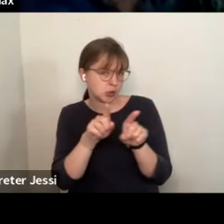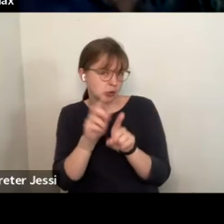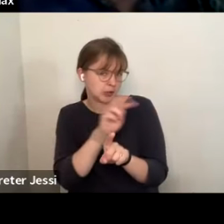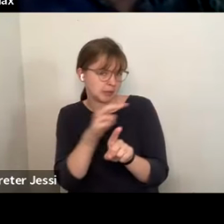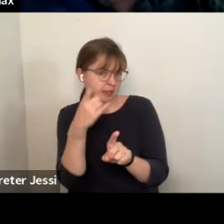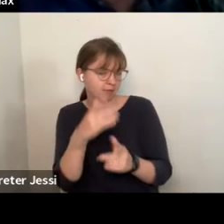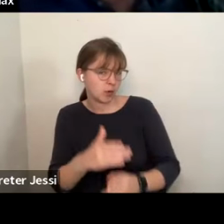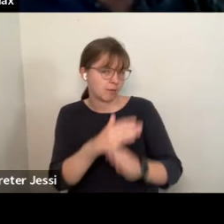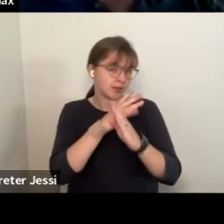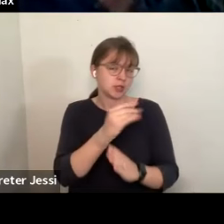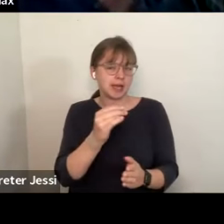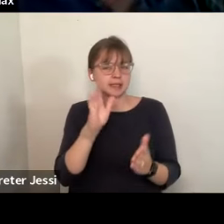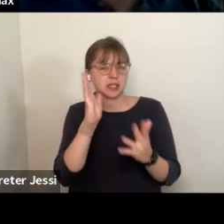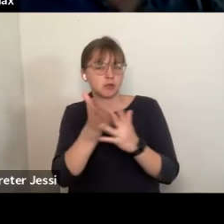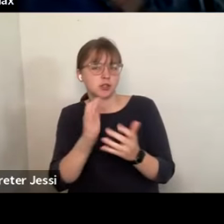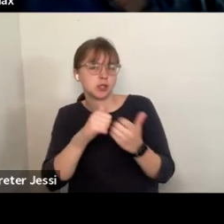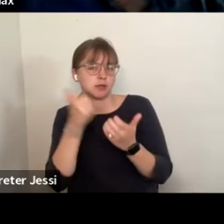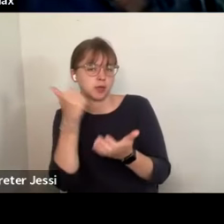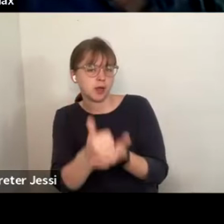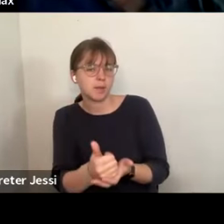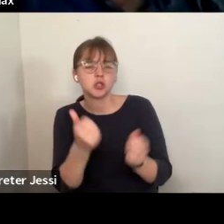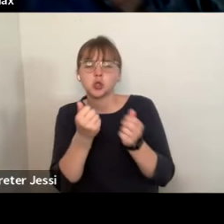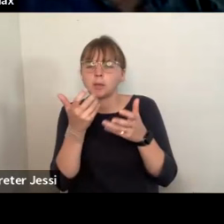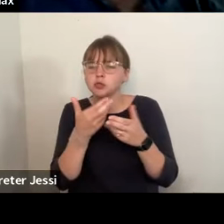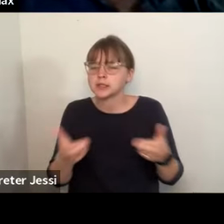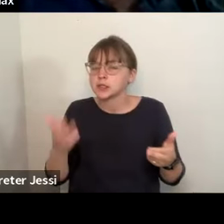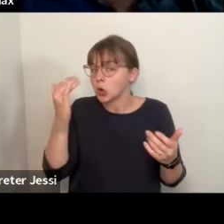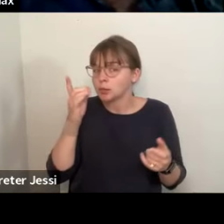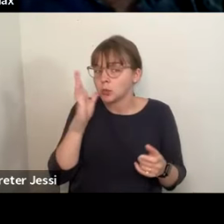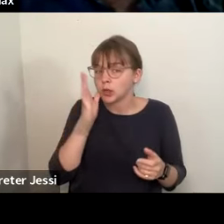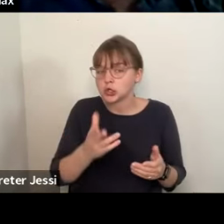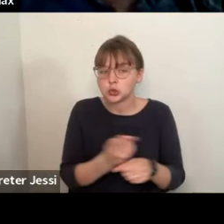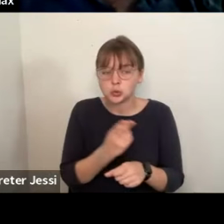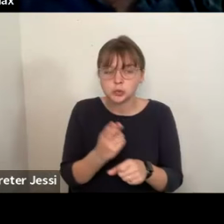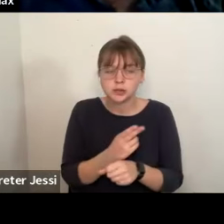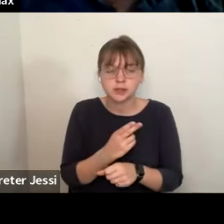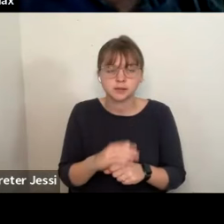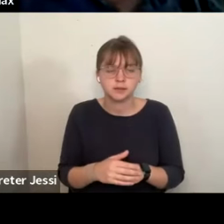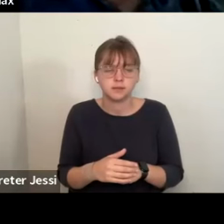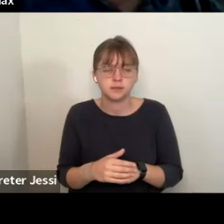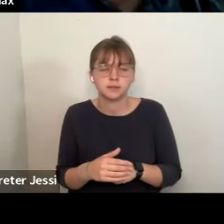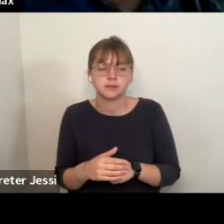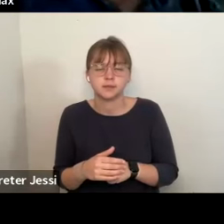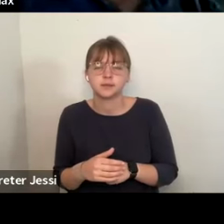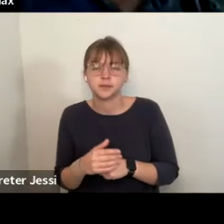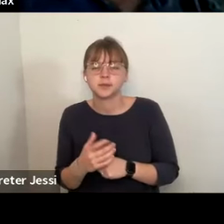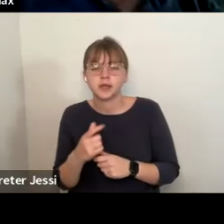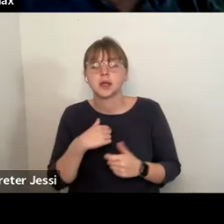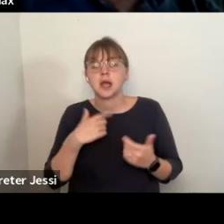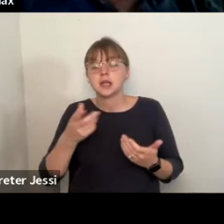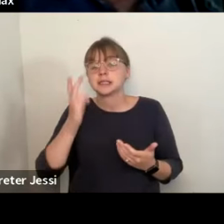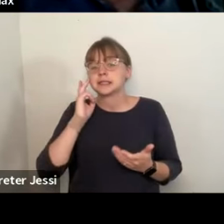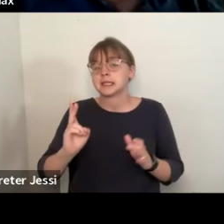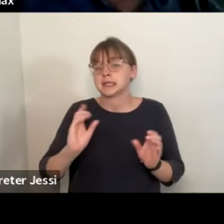but similar messages, lots and lots of resources. I hope you use them. Reach out to any of us, and I'll see, I put in the